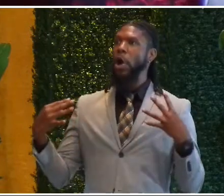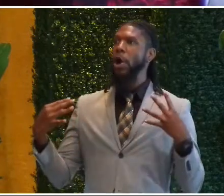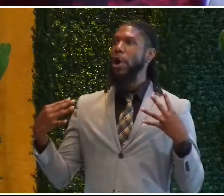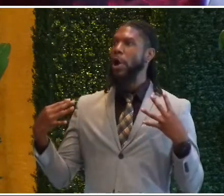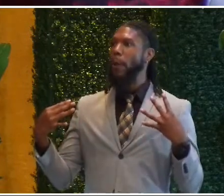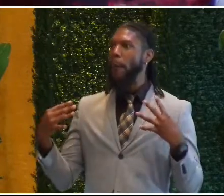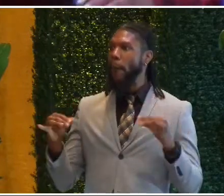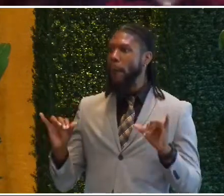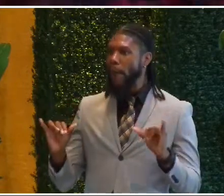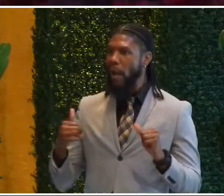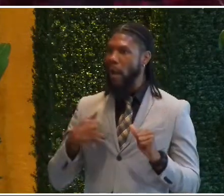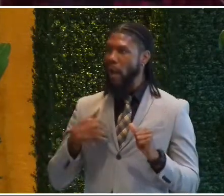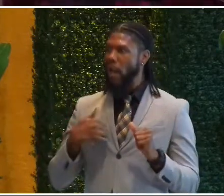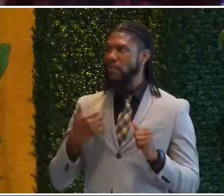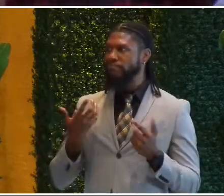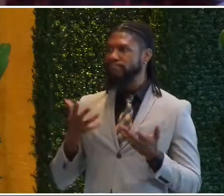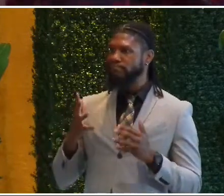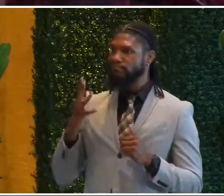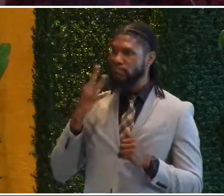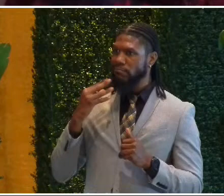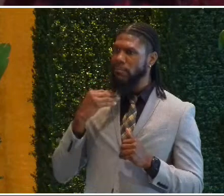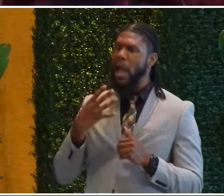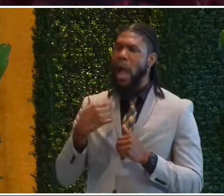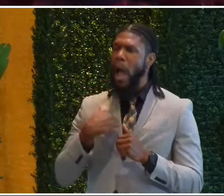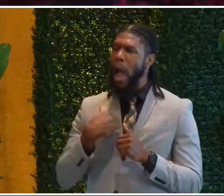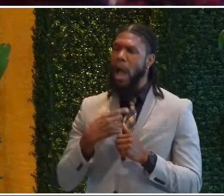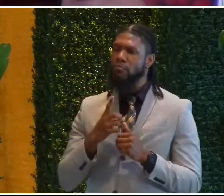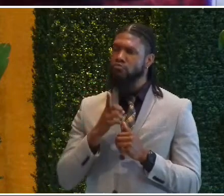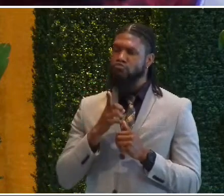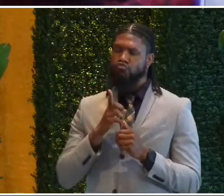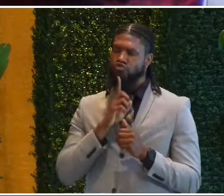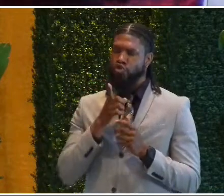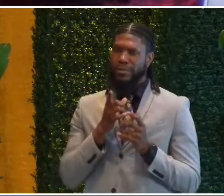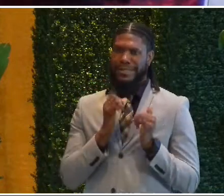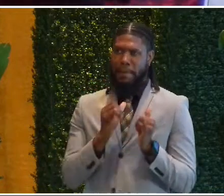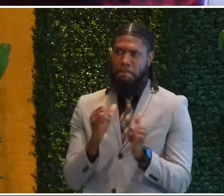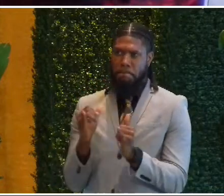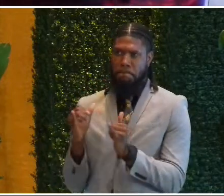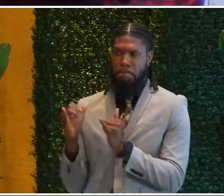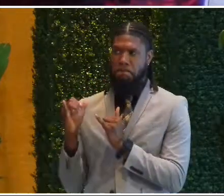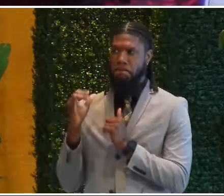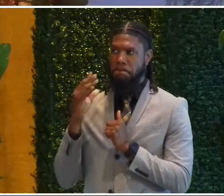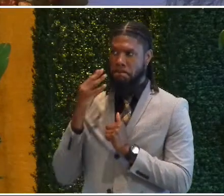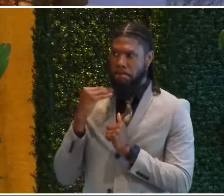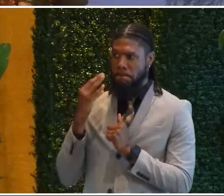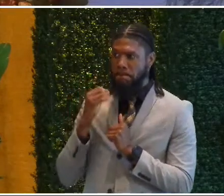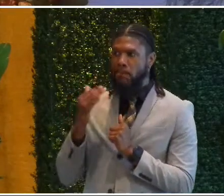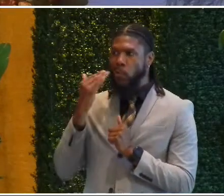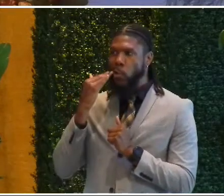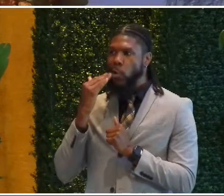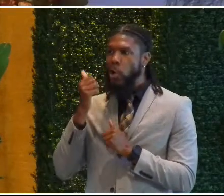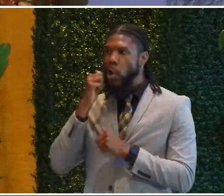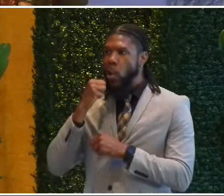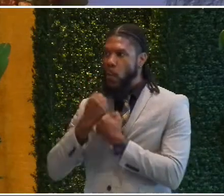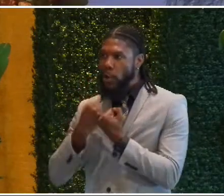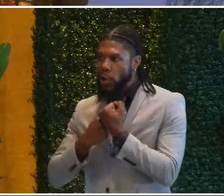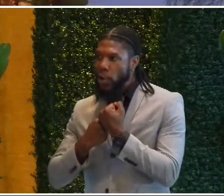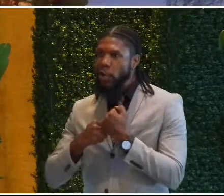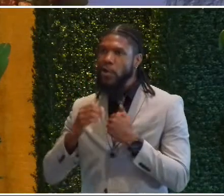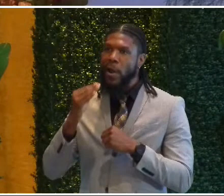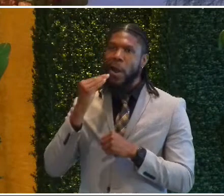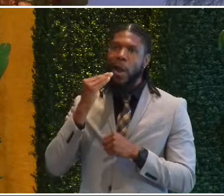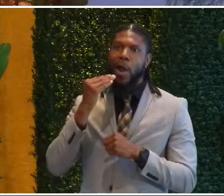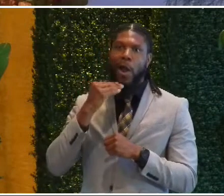Because I've experienced, and I'm sure people in this room have experienced, your homegirl, your home sib that,